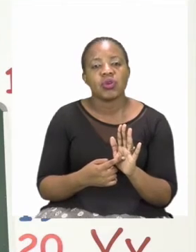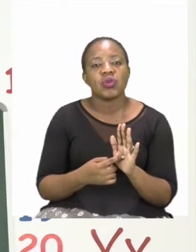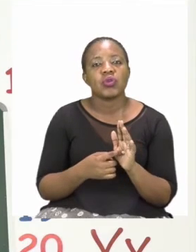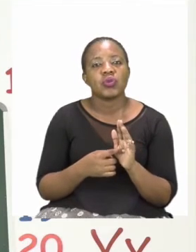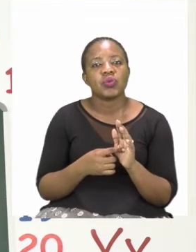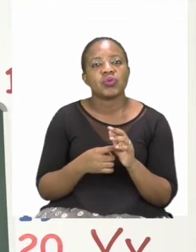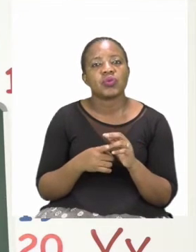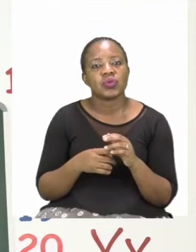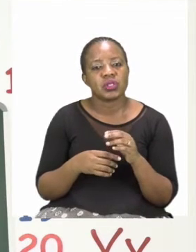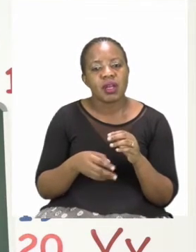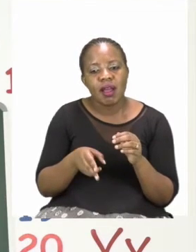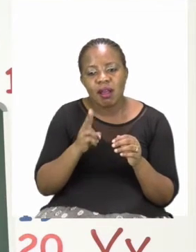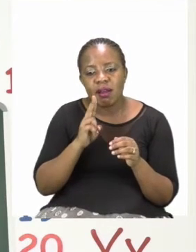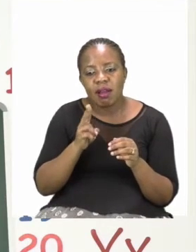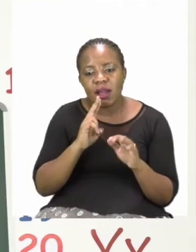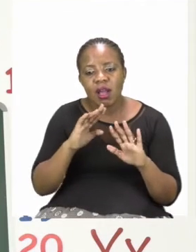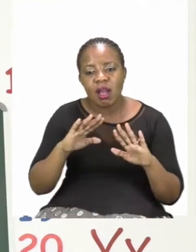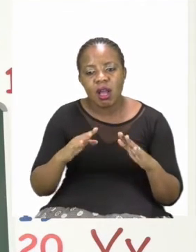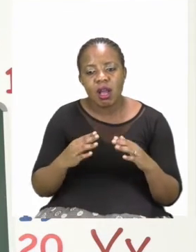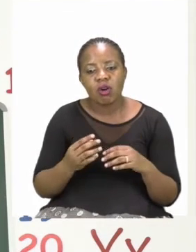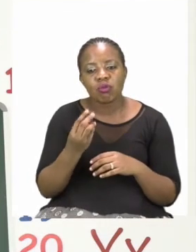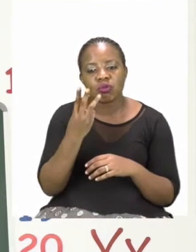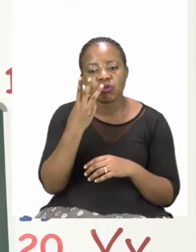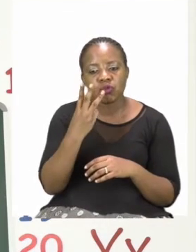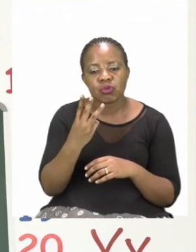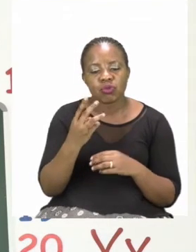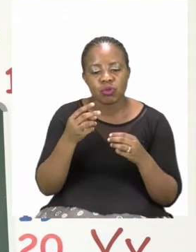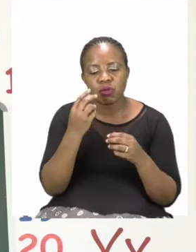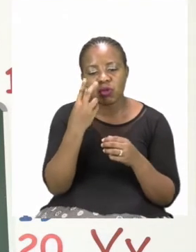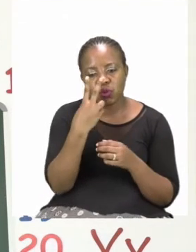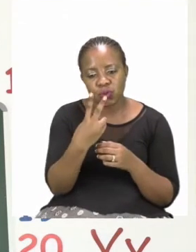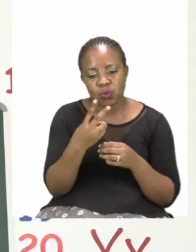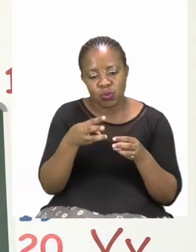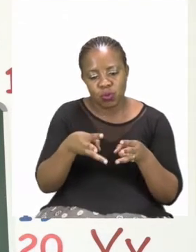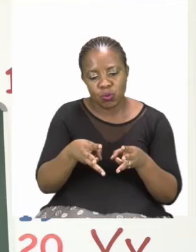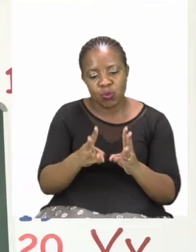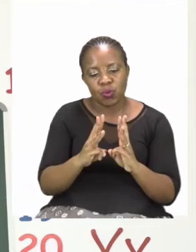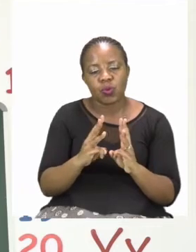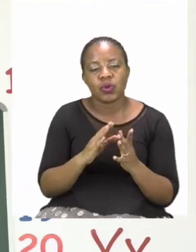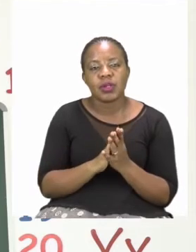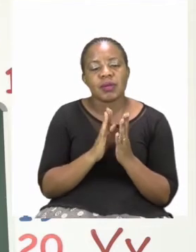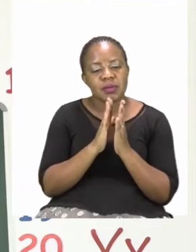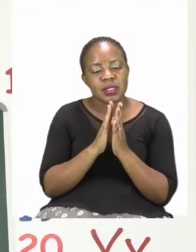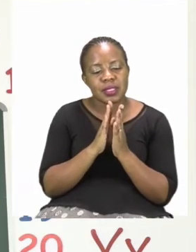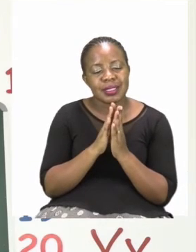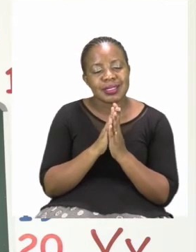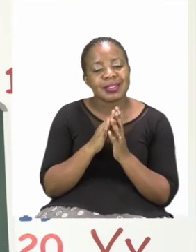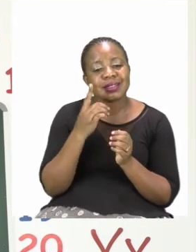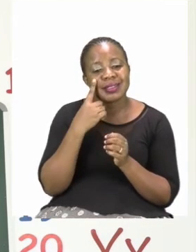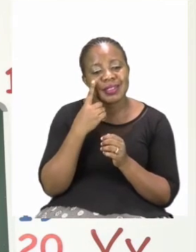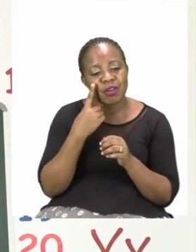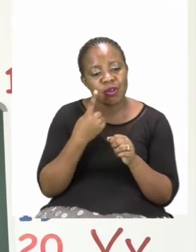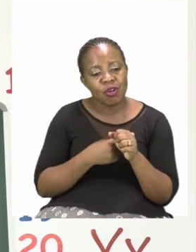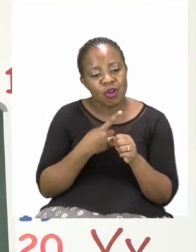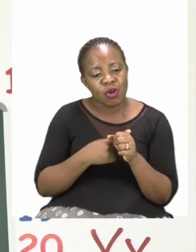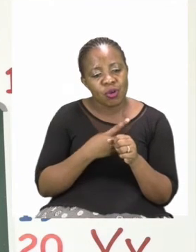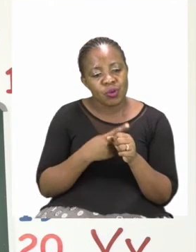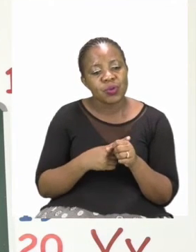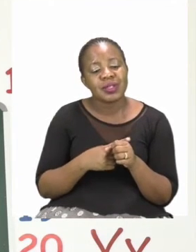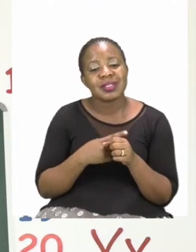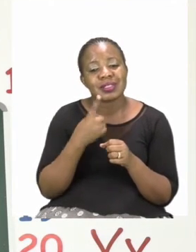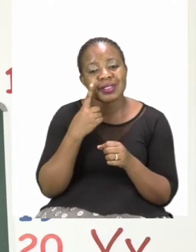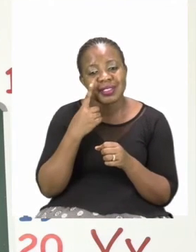by yourself. Make sure you take your time and check every time by trying to use a different